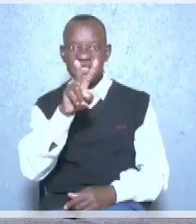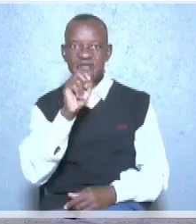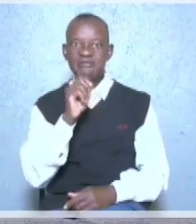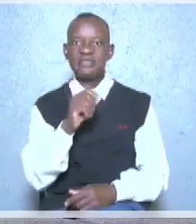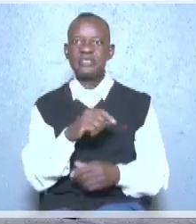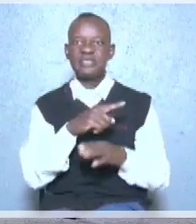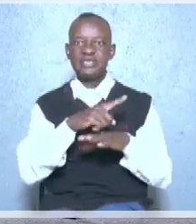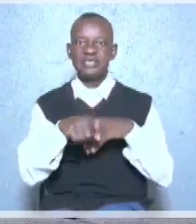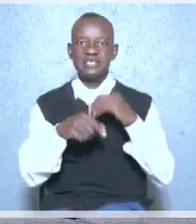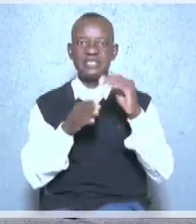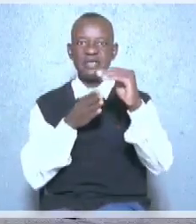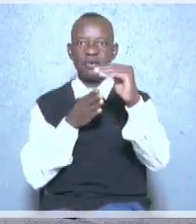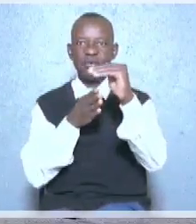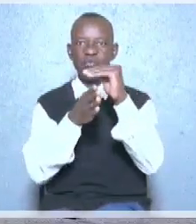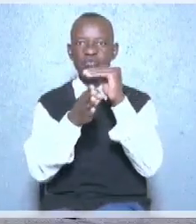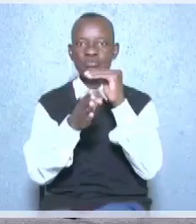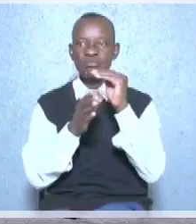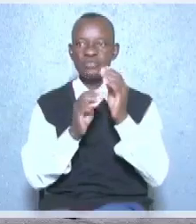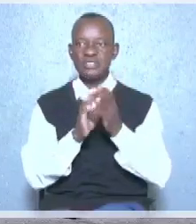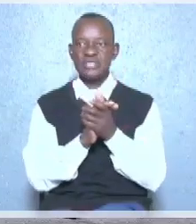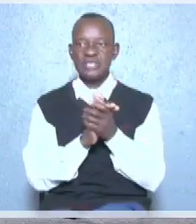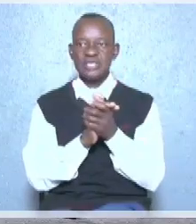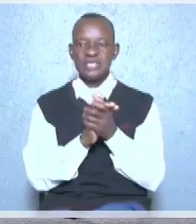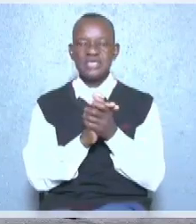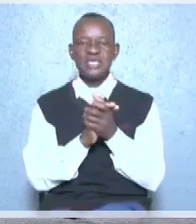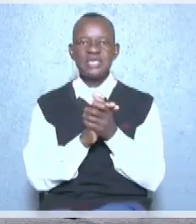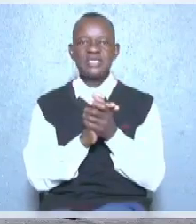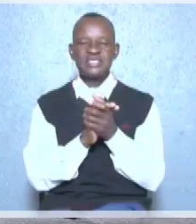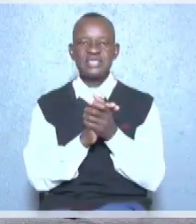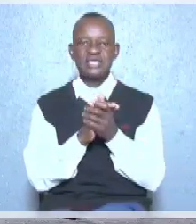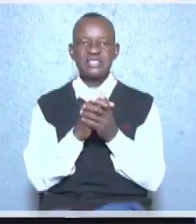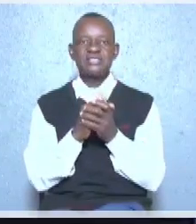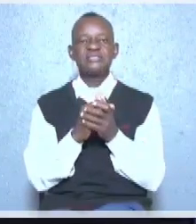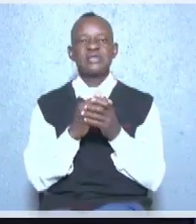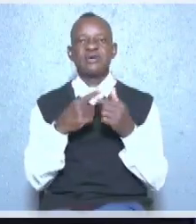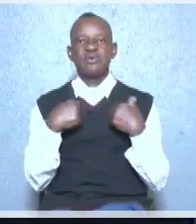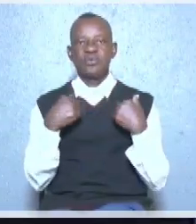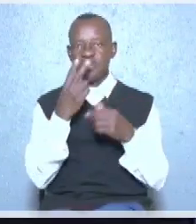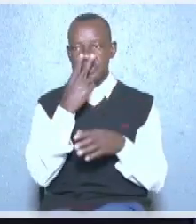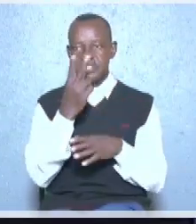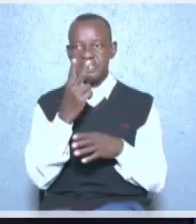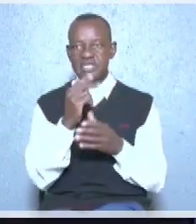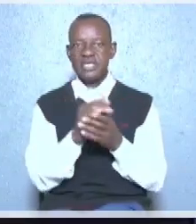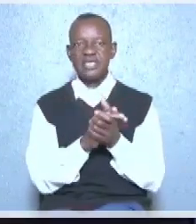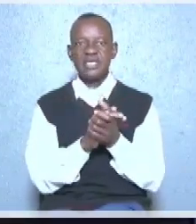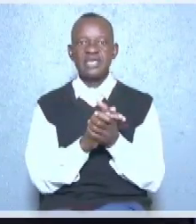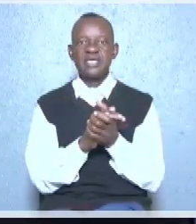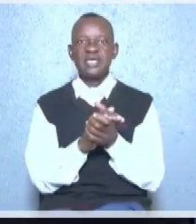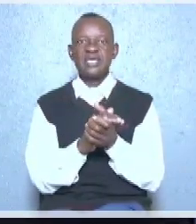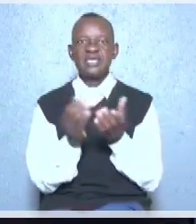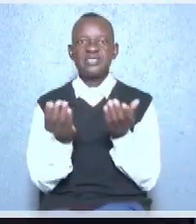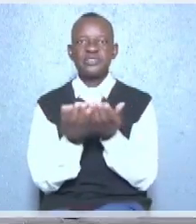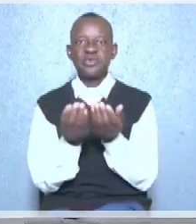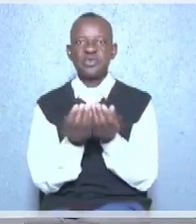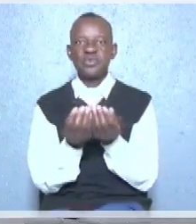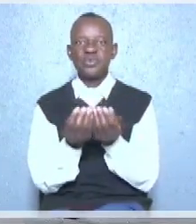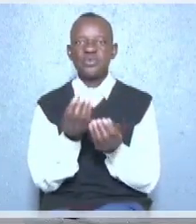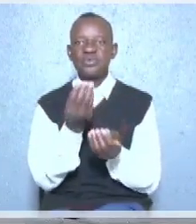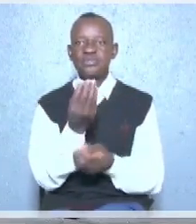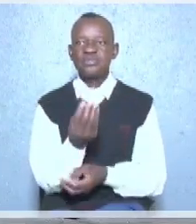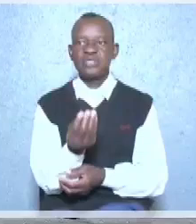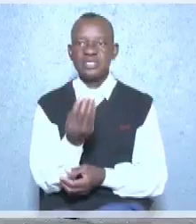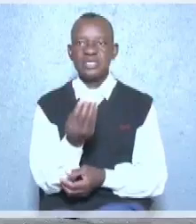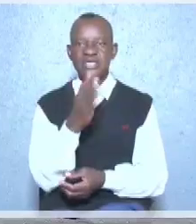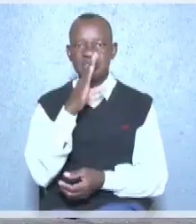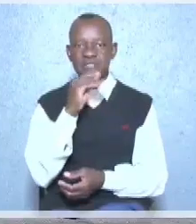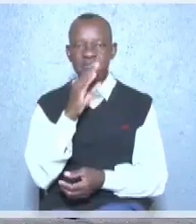there was school learners that were talking about Dr. Nujoma and holding a